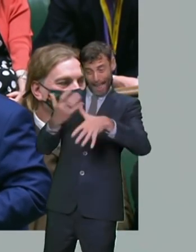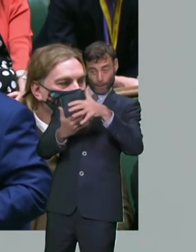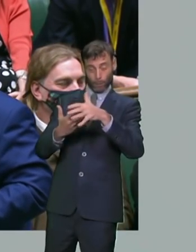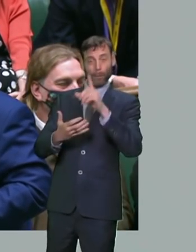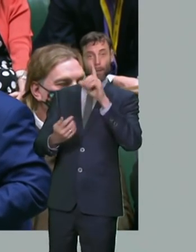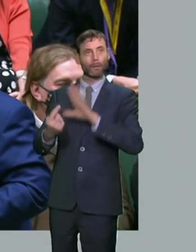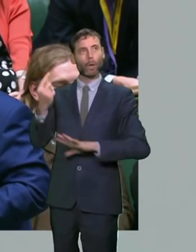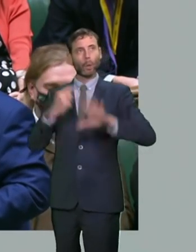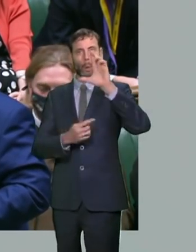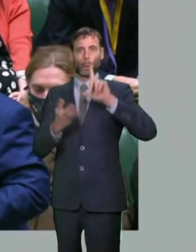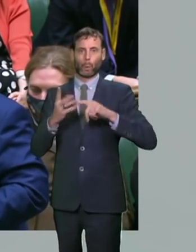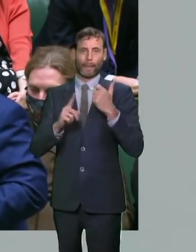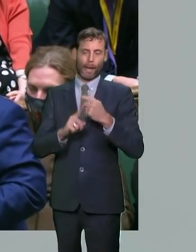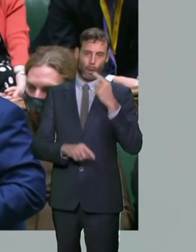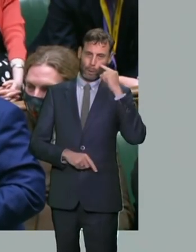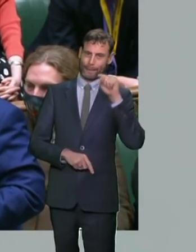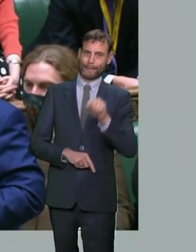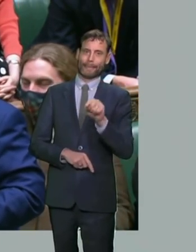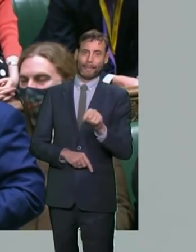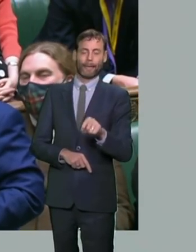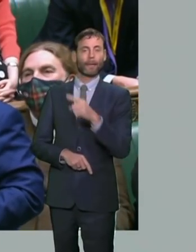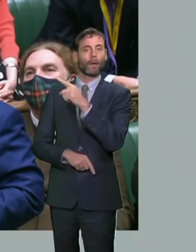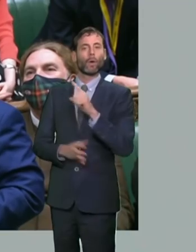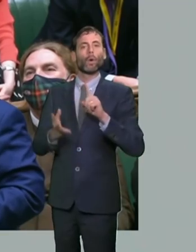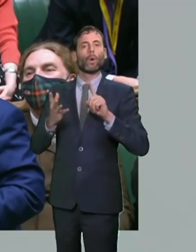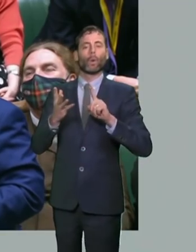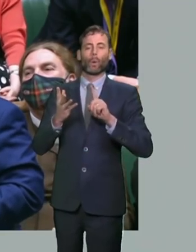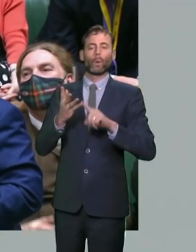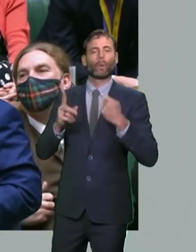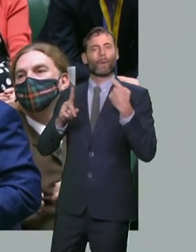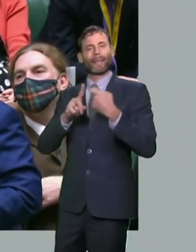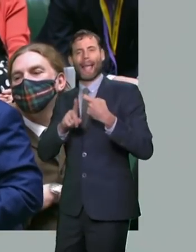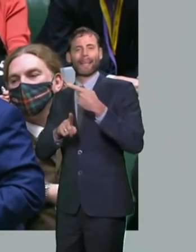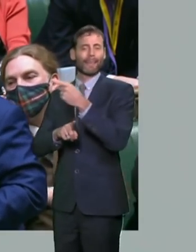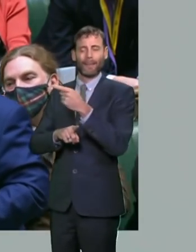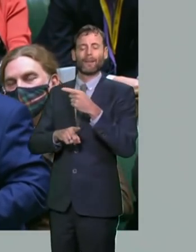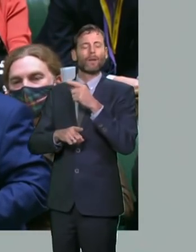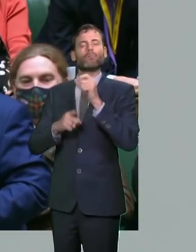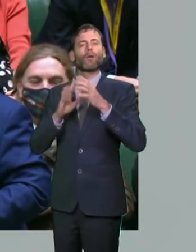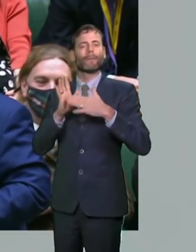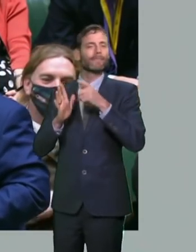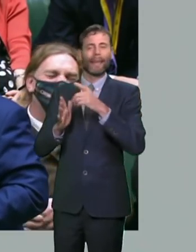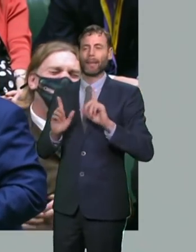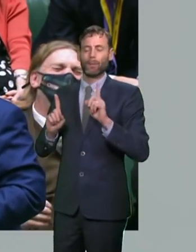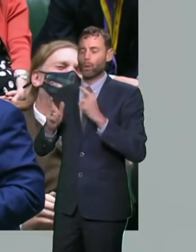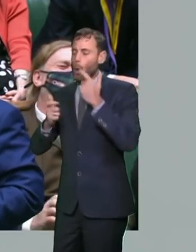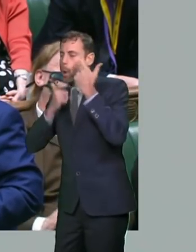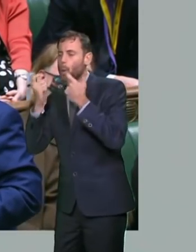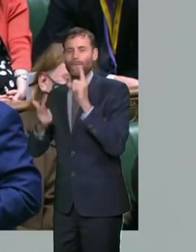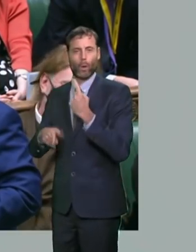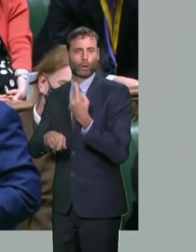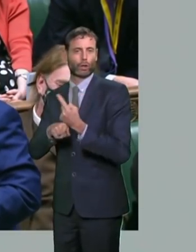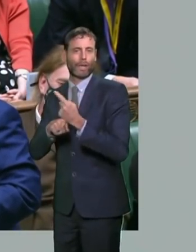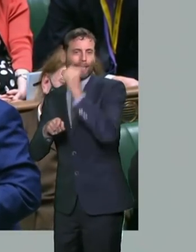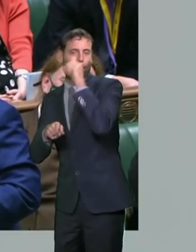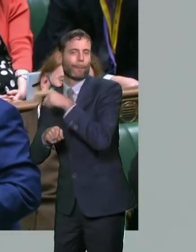leadership. Because whilst the Prime Minister spends his time hunting for chatty pigs and staving off a leadership